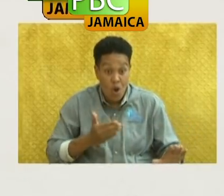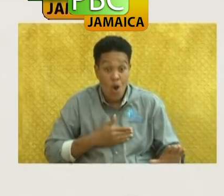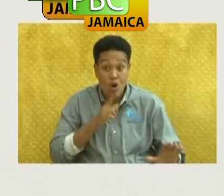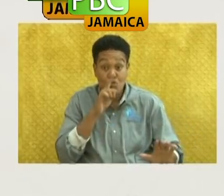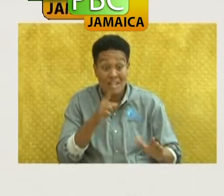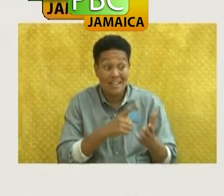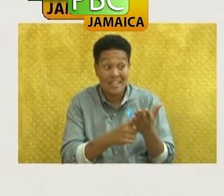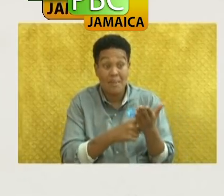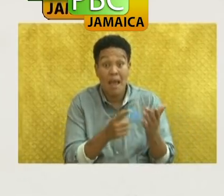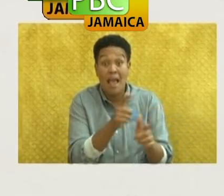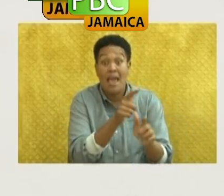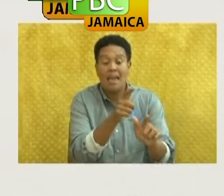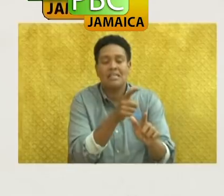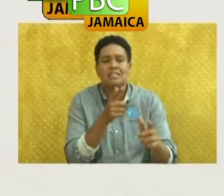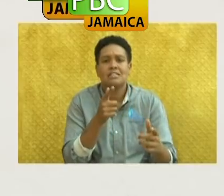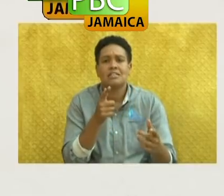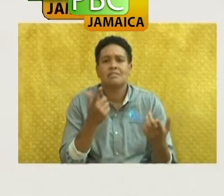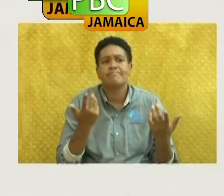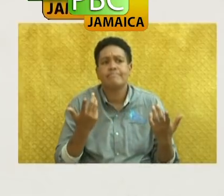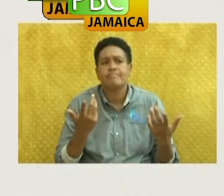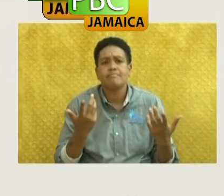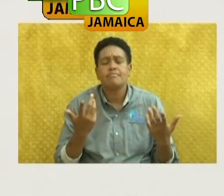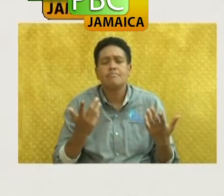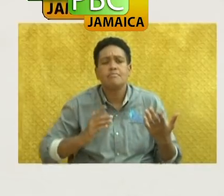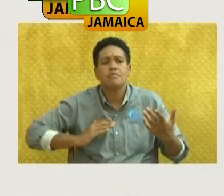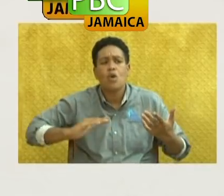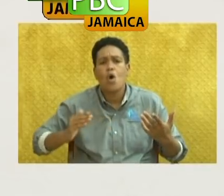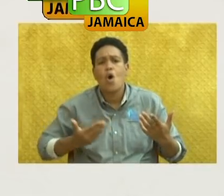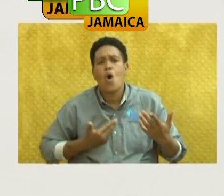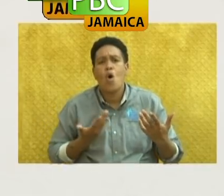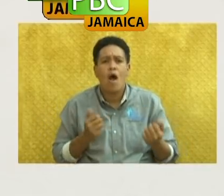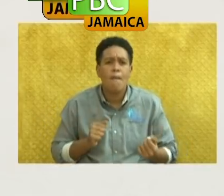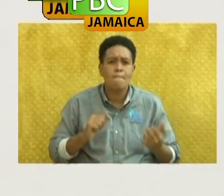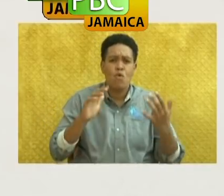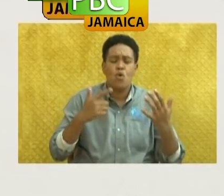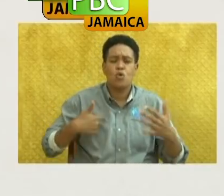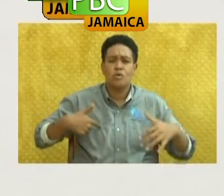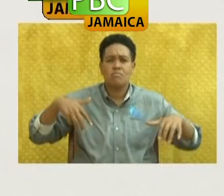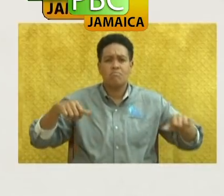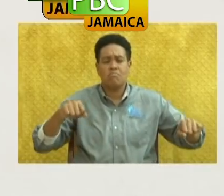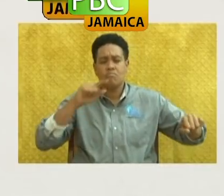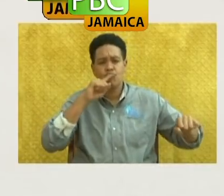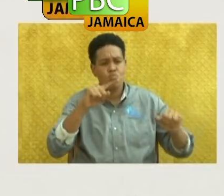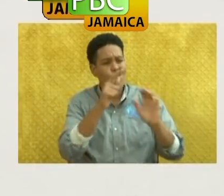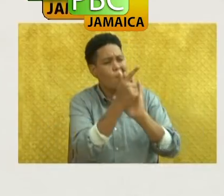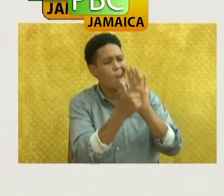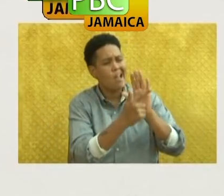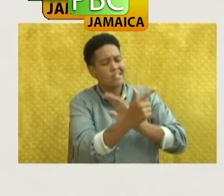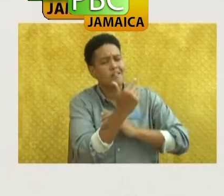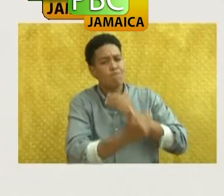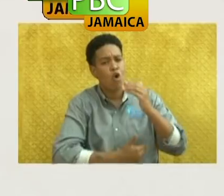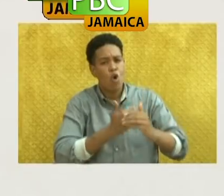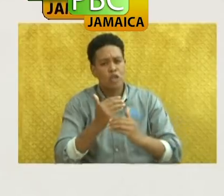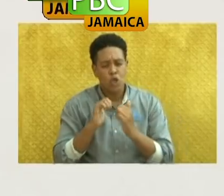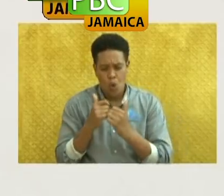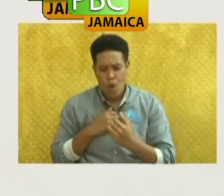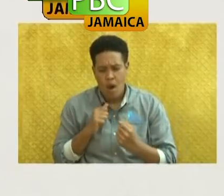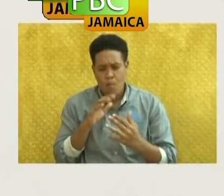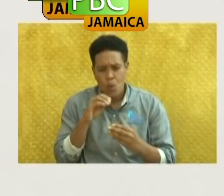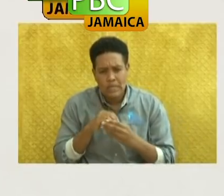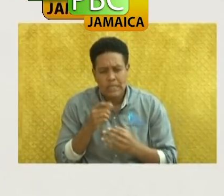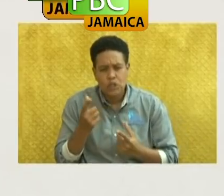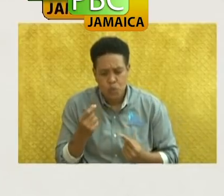debates and the approach that we take to the legislative process reflects